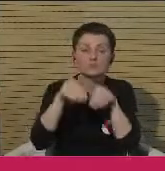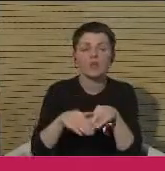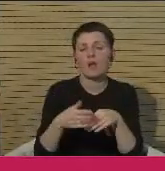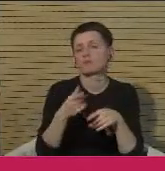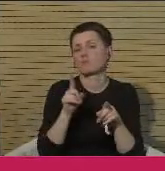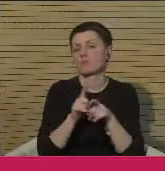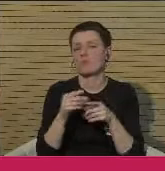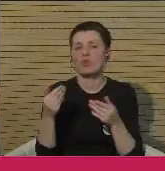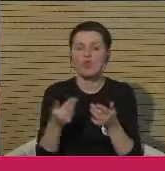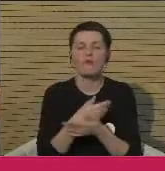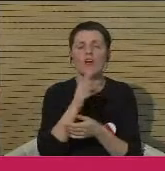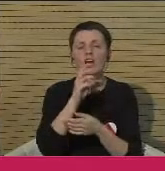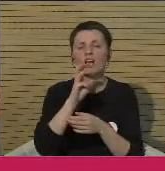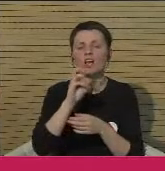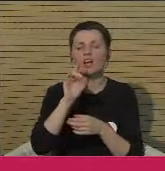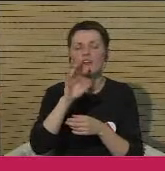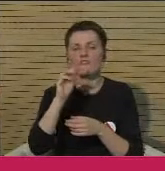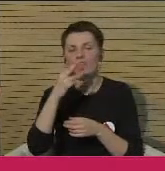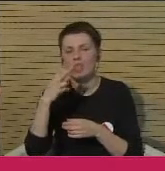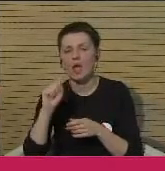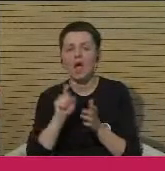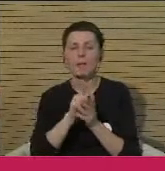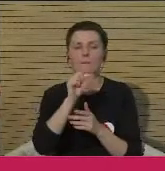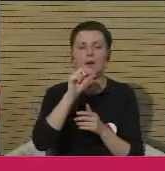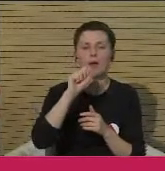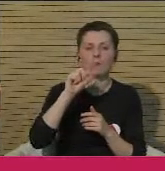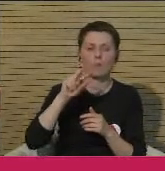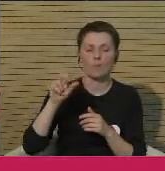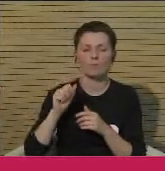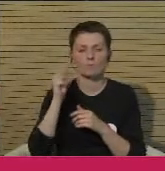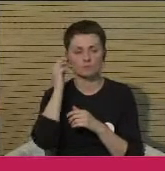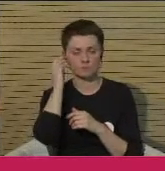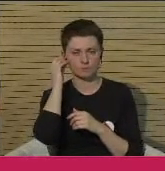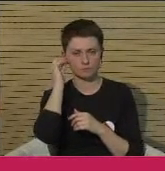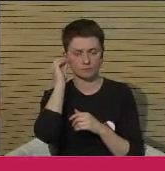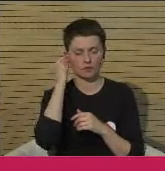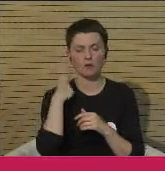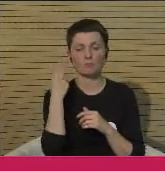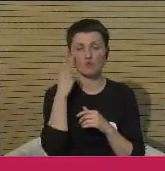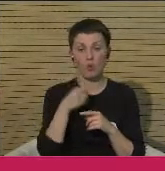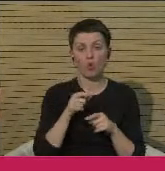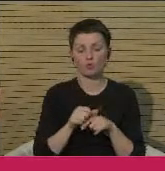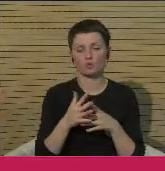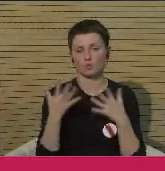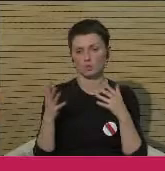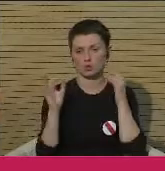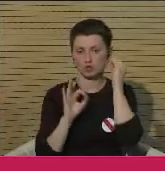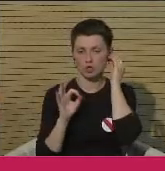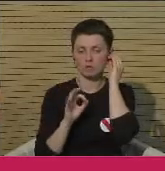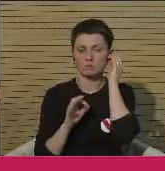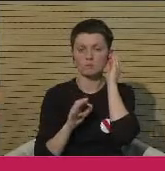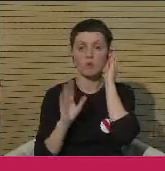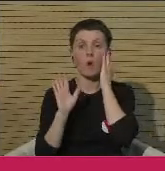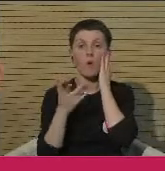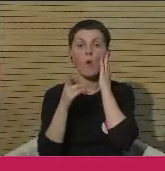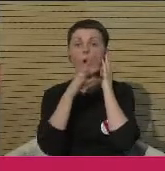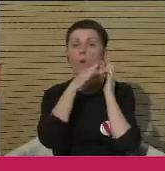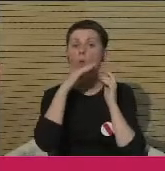Russia, or Australia, or New Guinea. So this is a great opportunity now